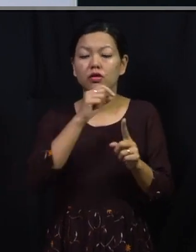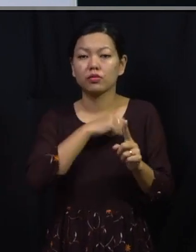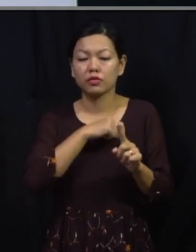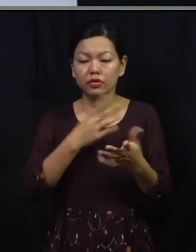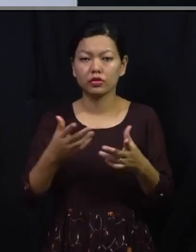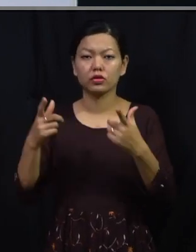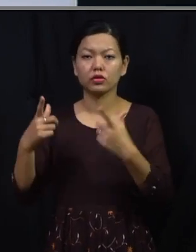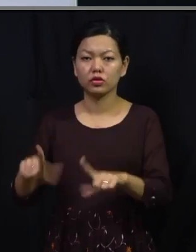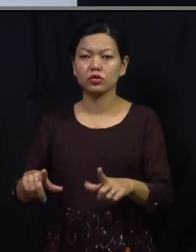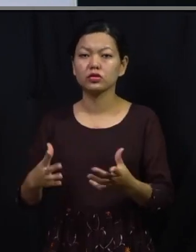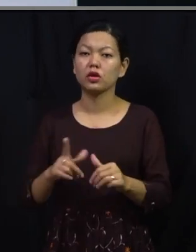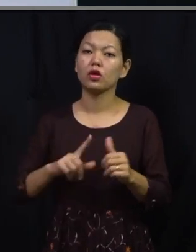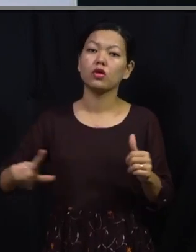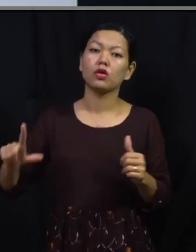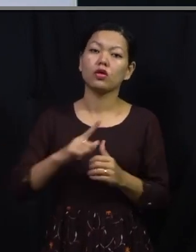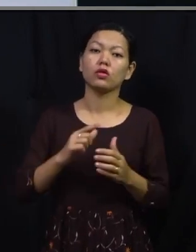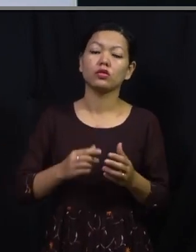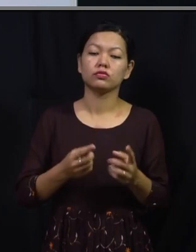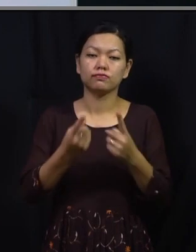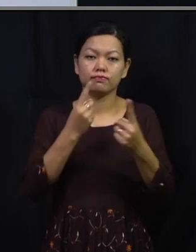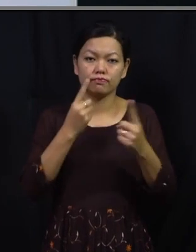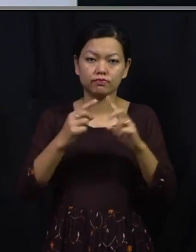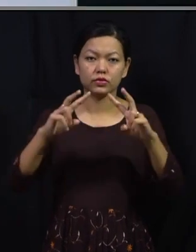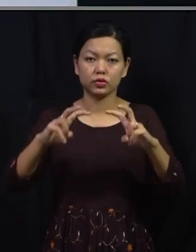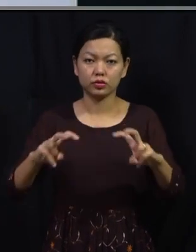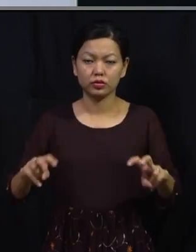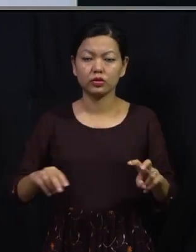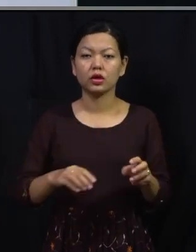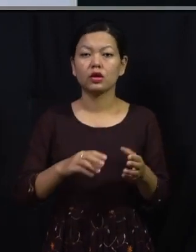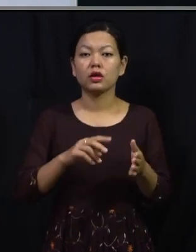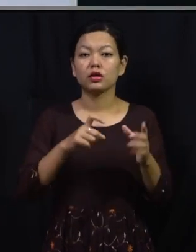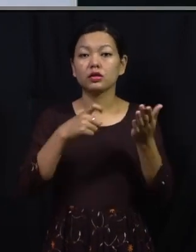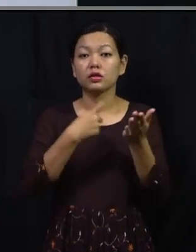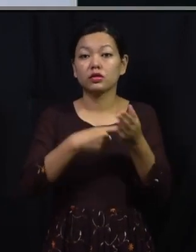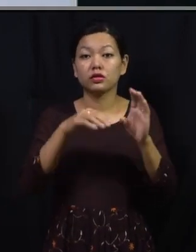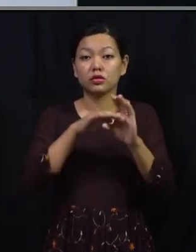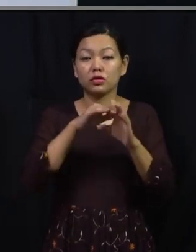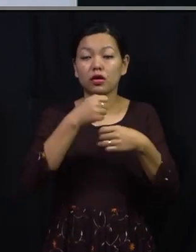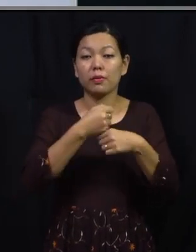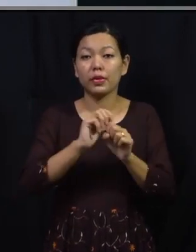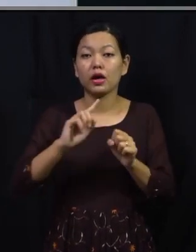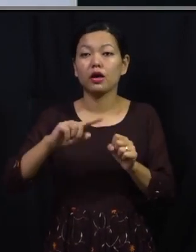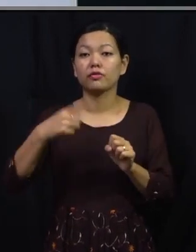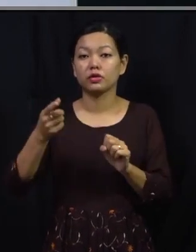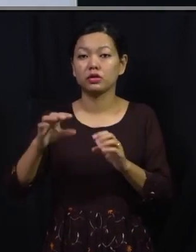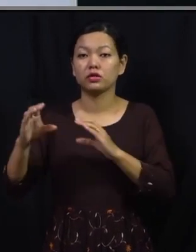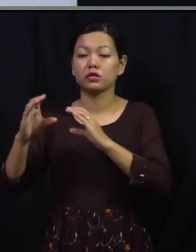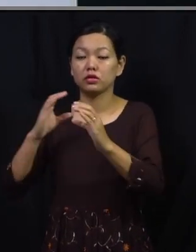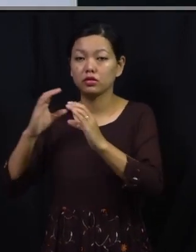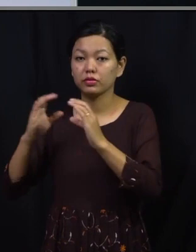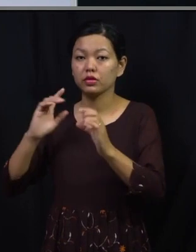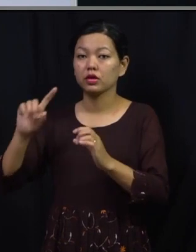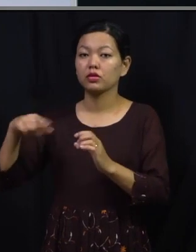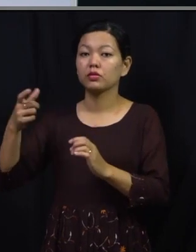to the users, and these users may be management, shareholders, potential investors, employees, customers, and so